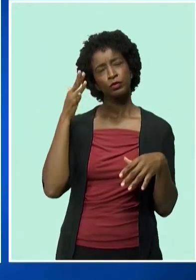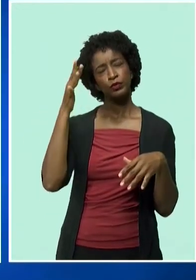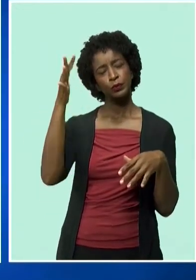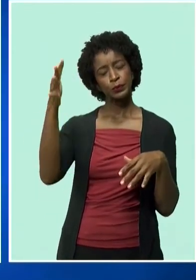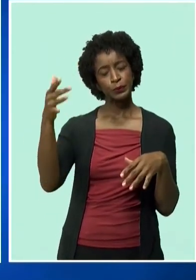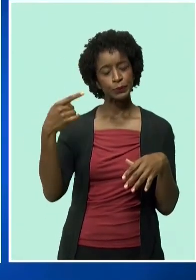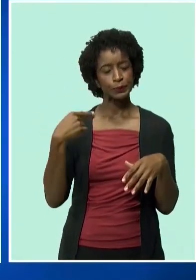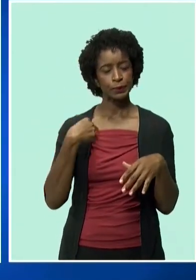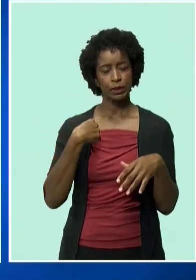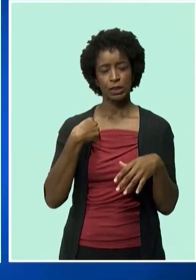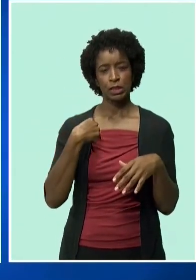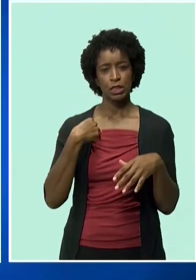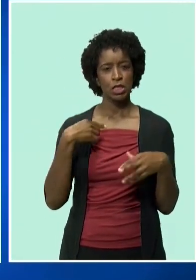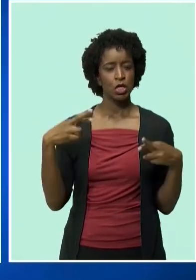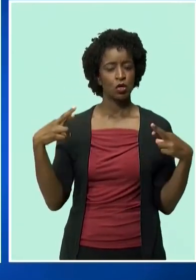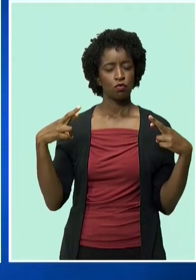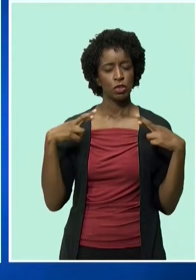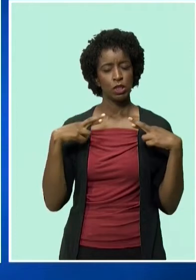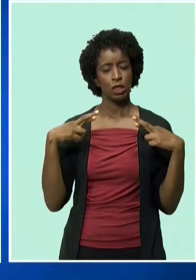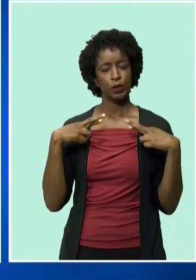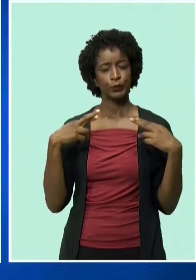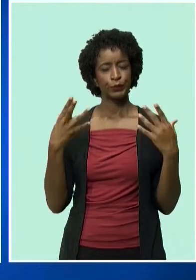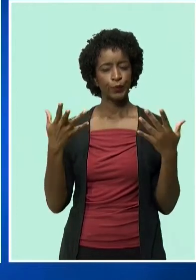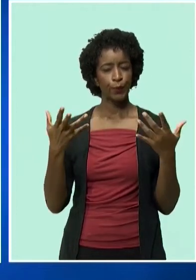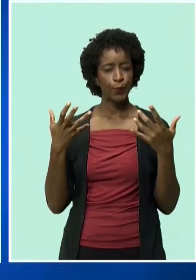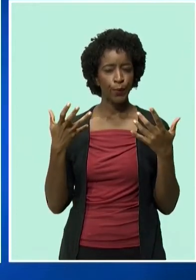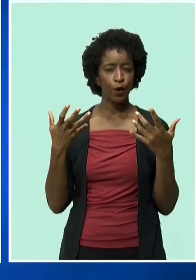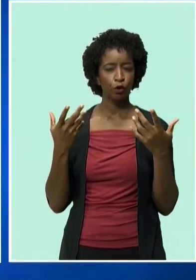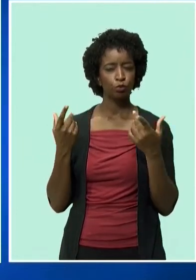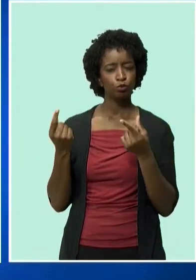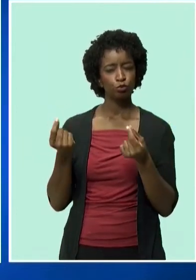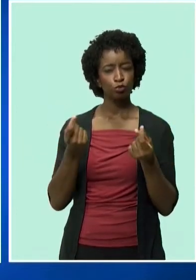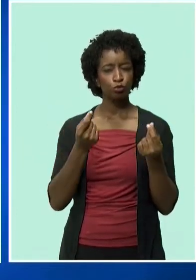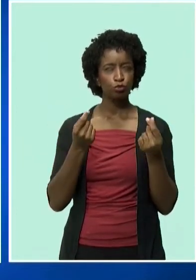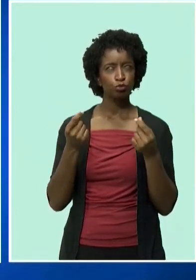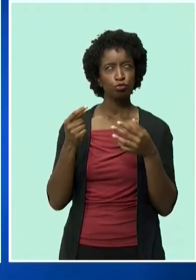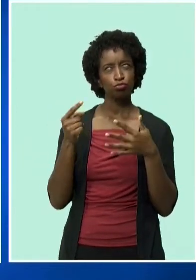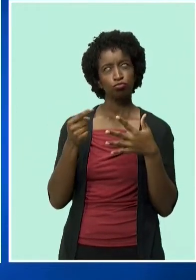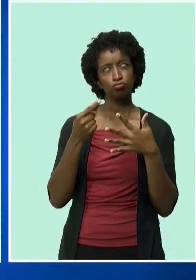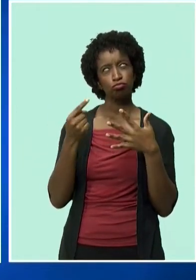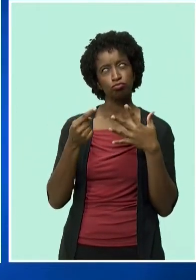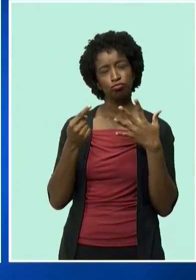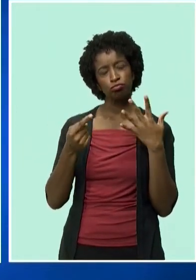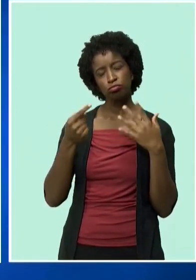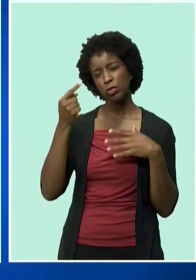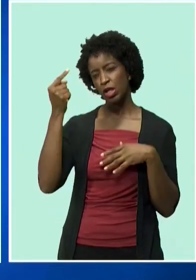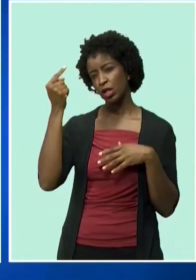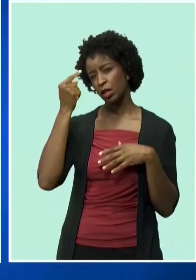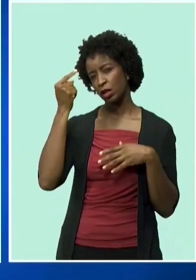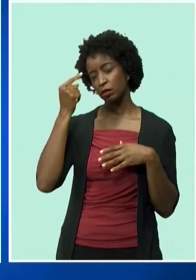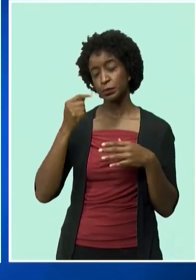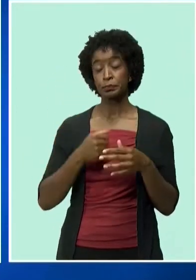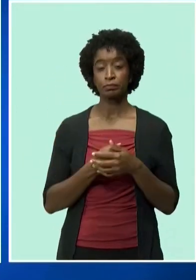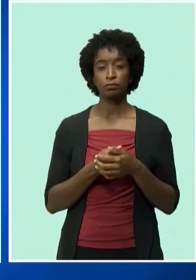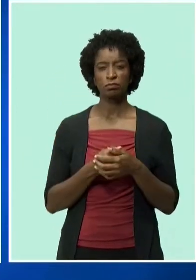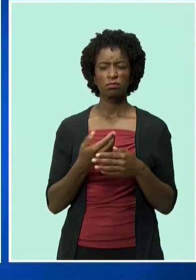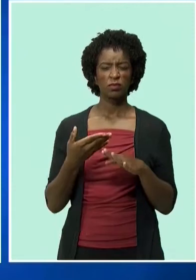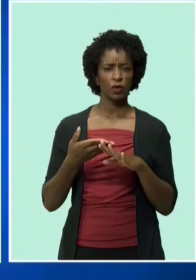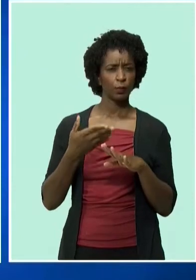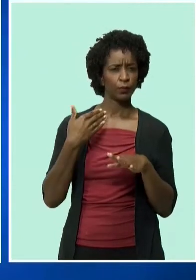are retired. And this goes to the point that we made earlier in terms